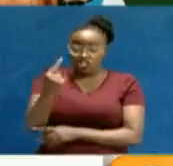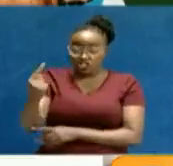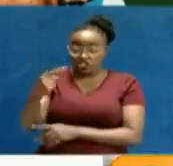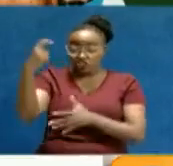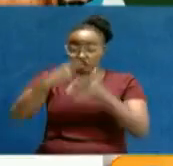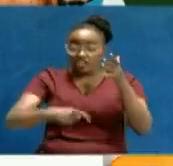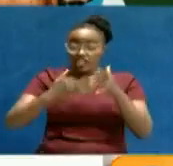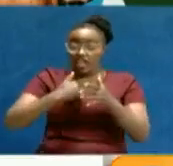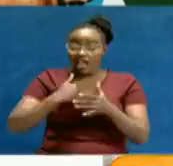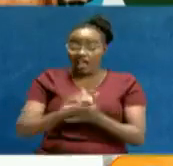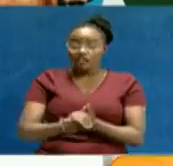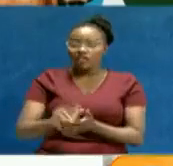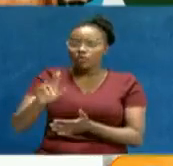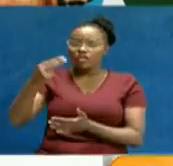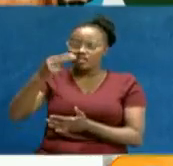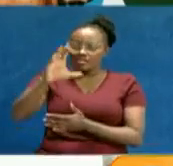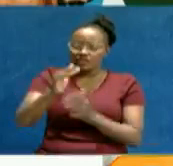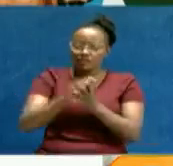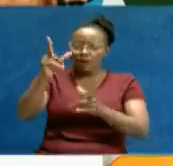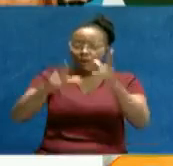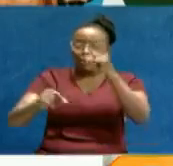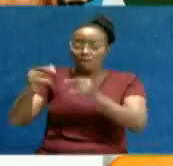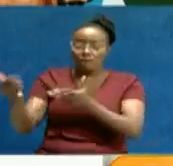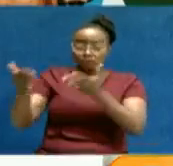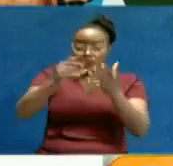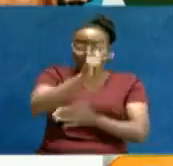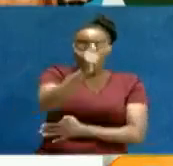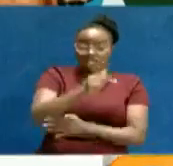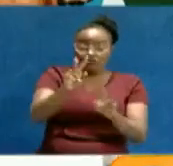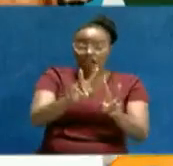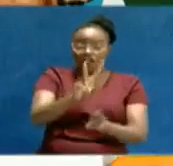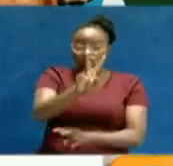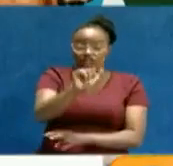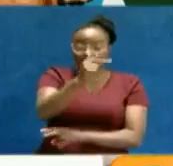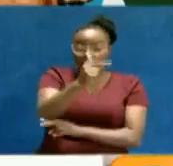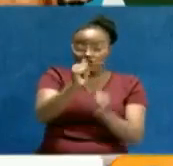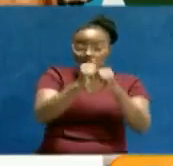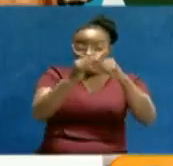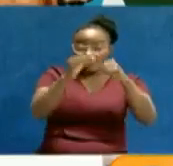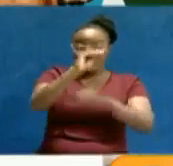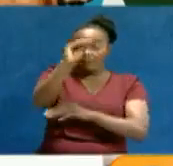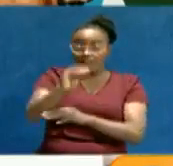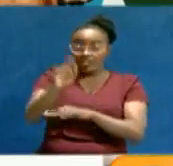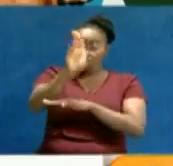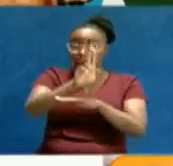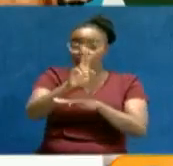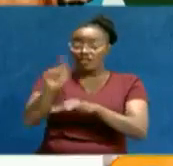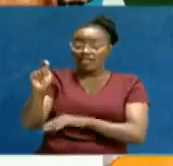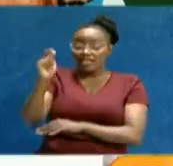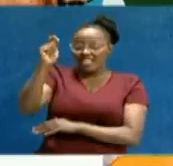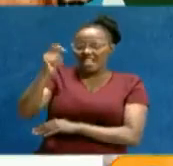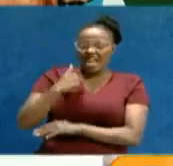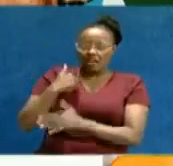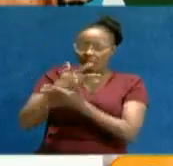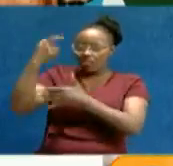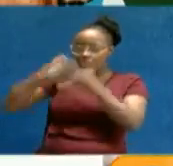imposed. For UHT and cultured milk entering Tanzania, a value-added tax of 18% applies. In Kenya, no